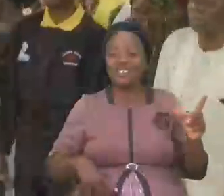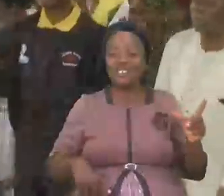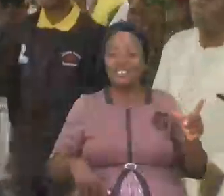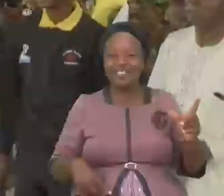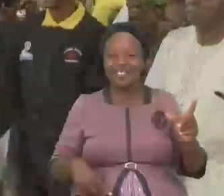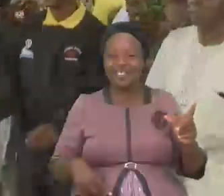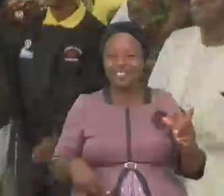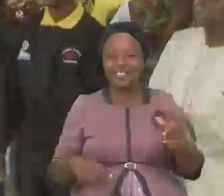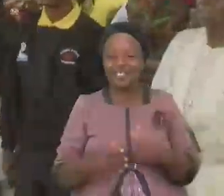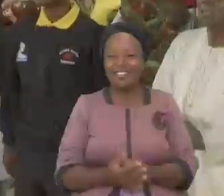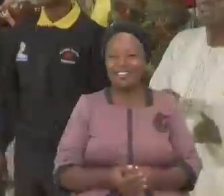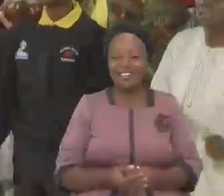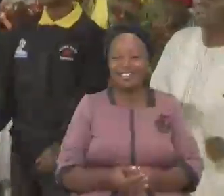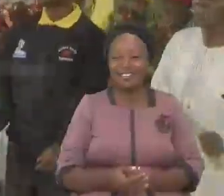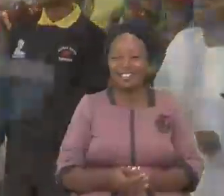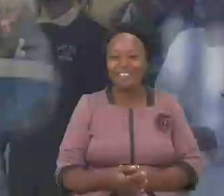This is the day.